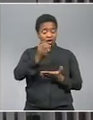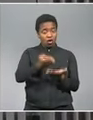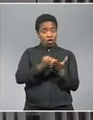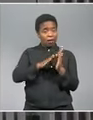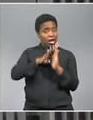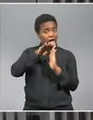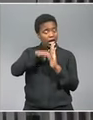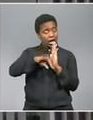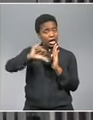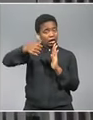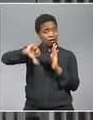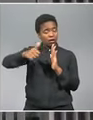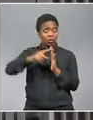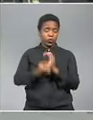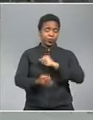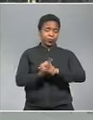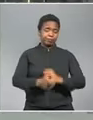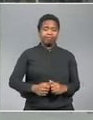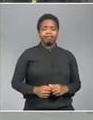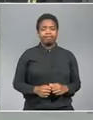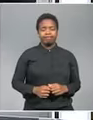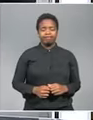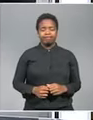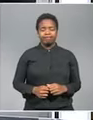see it lose its investment grade standing.